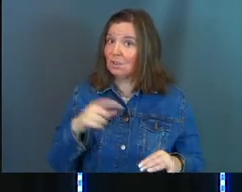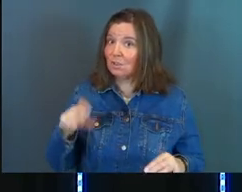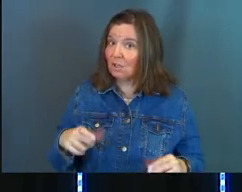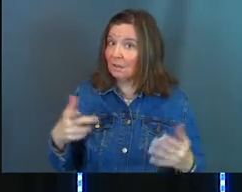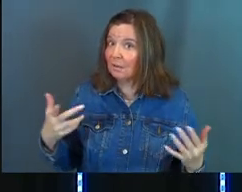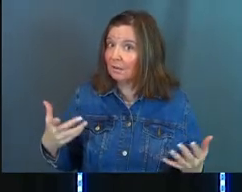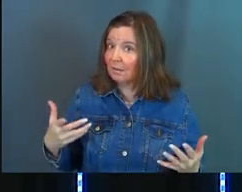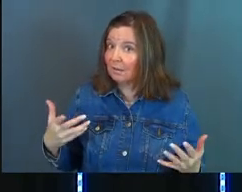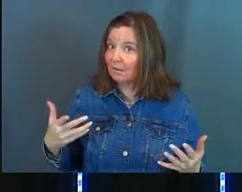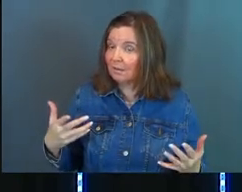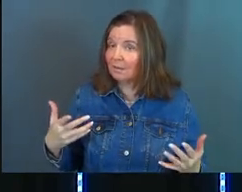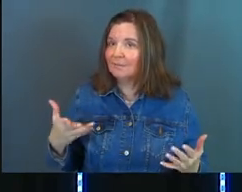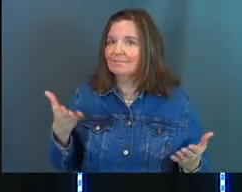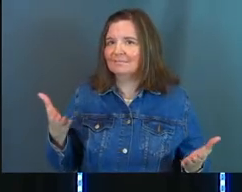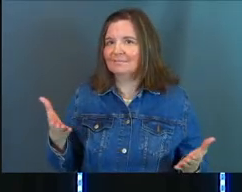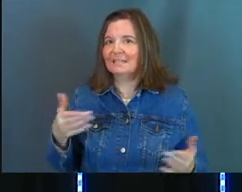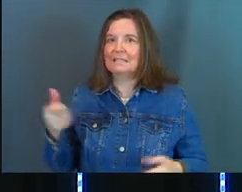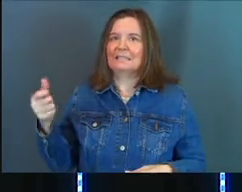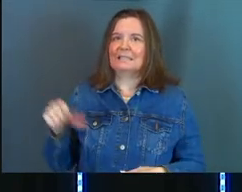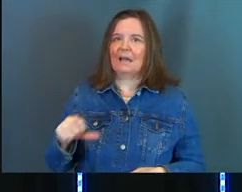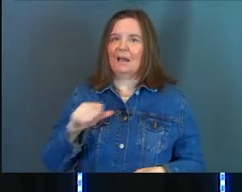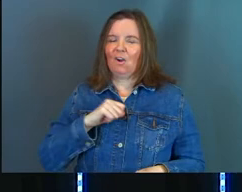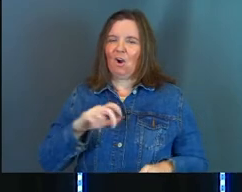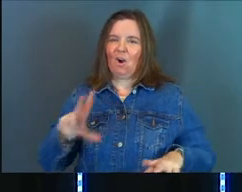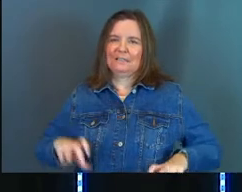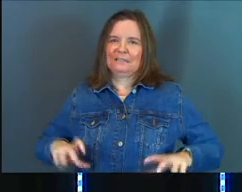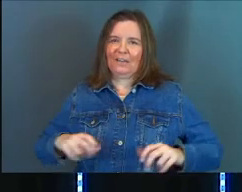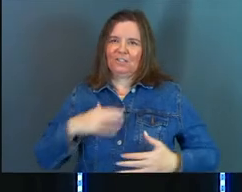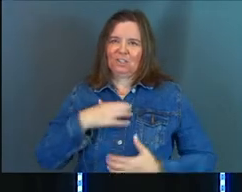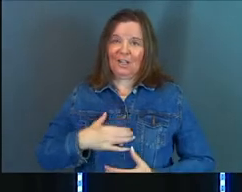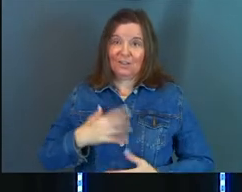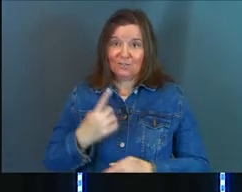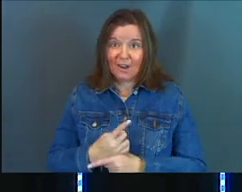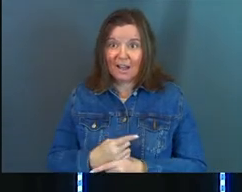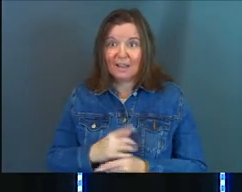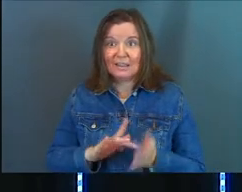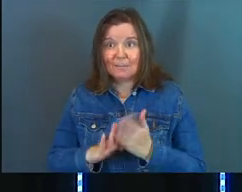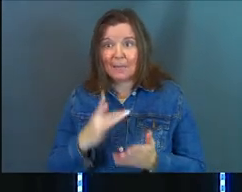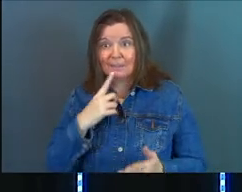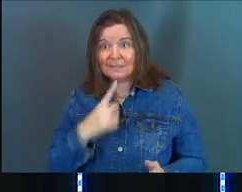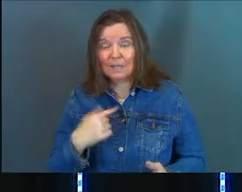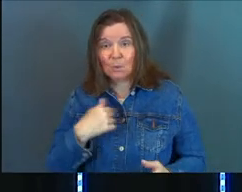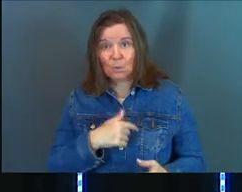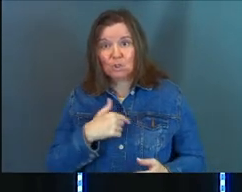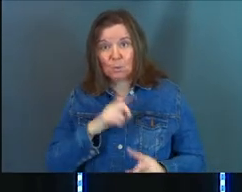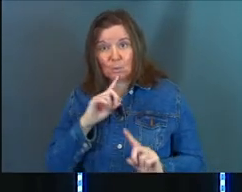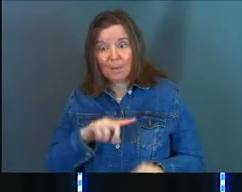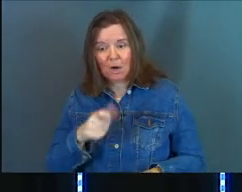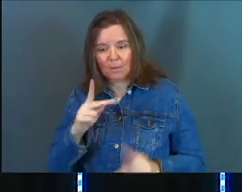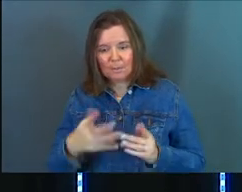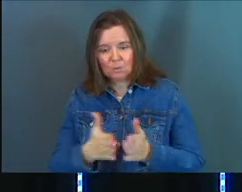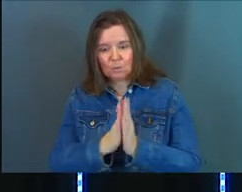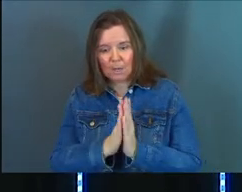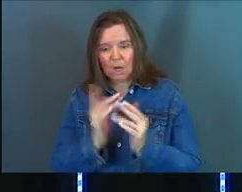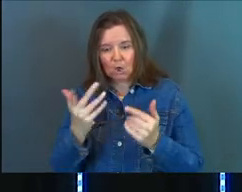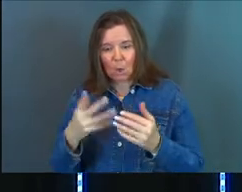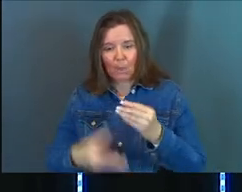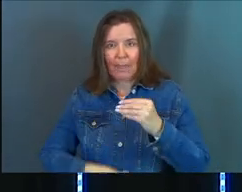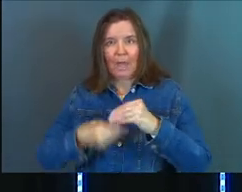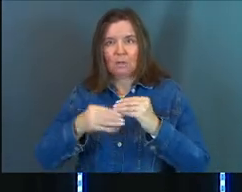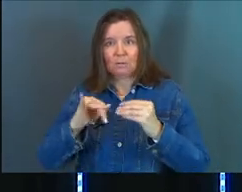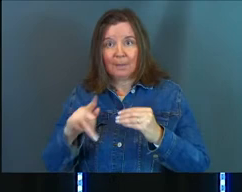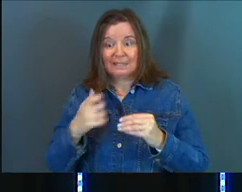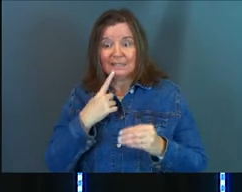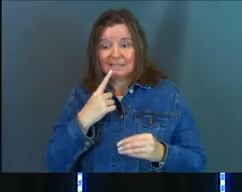should, there it is, deny our selfish desires, right? Doesn't the Bible say that we should respond to others' requests and go the extra